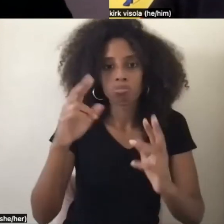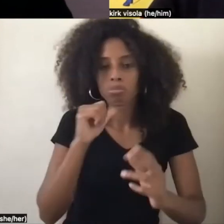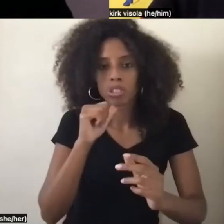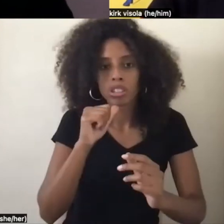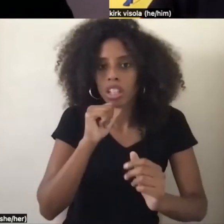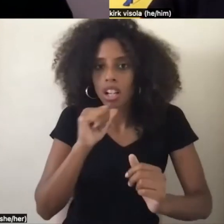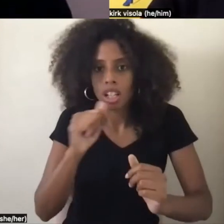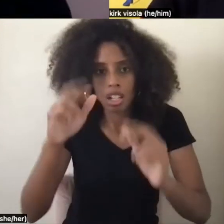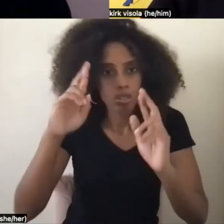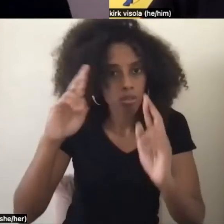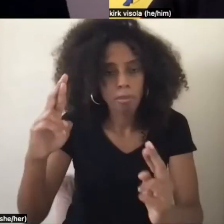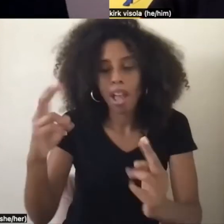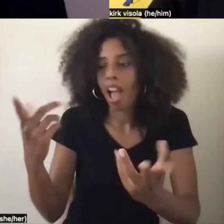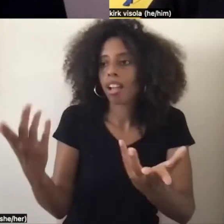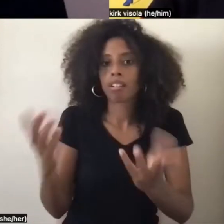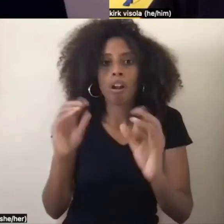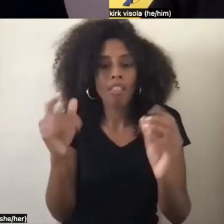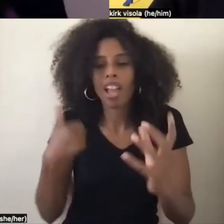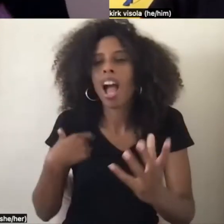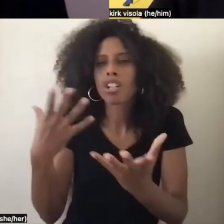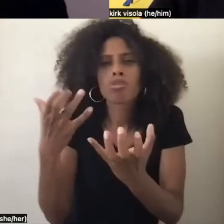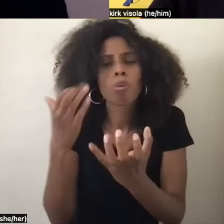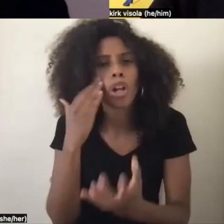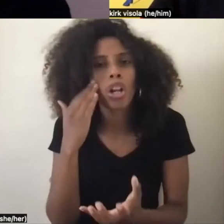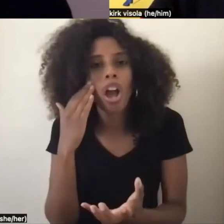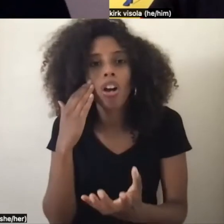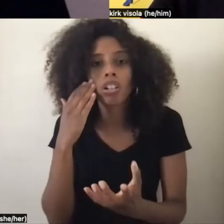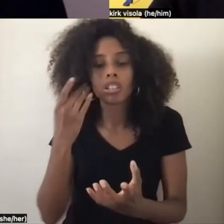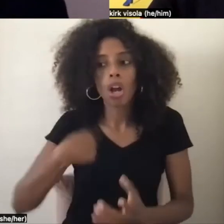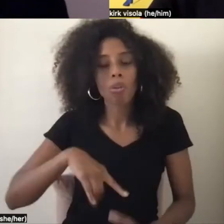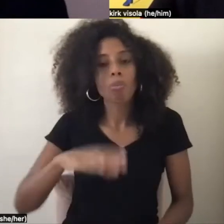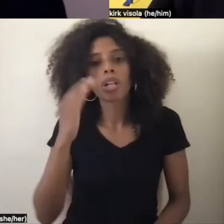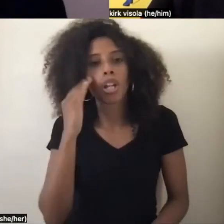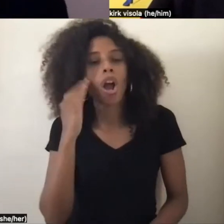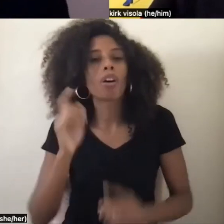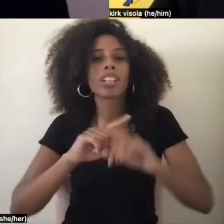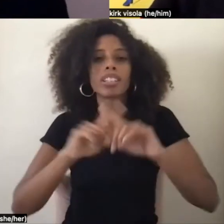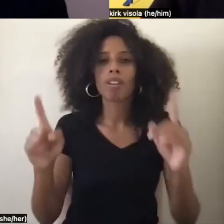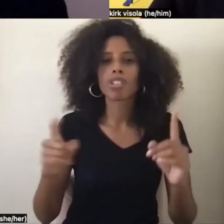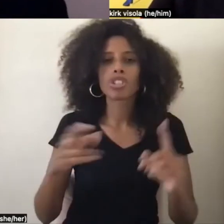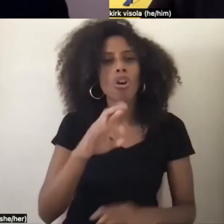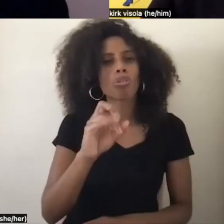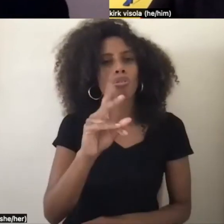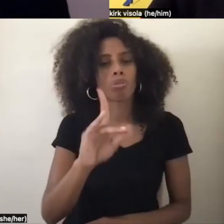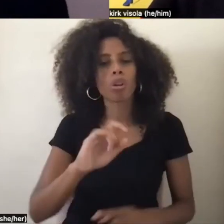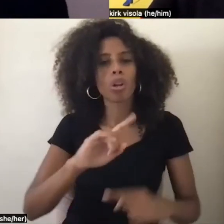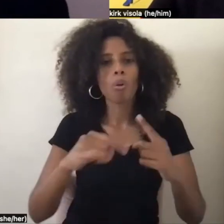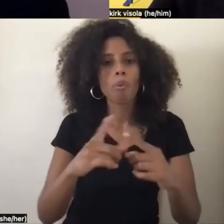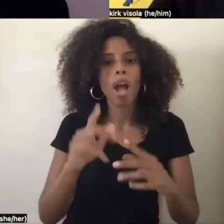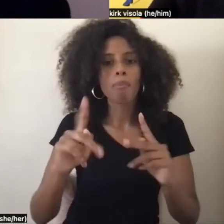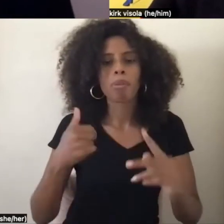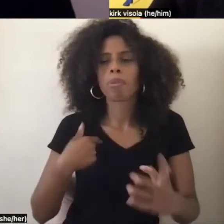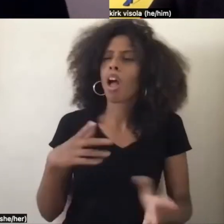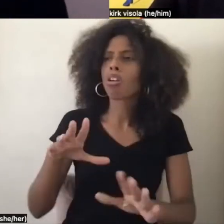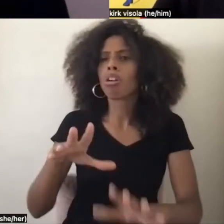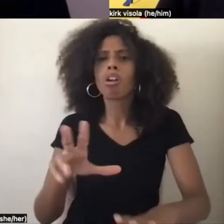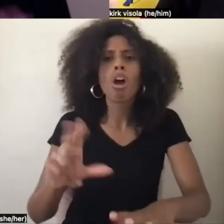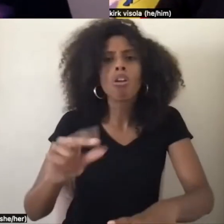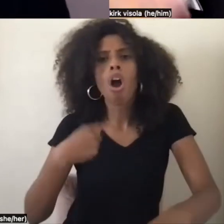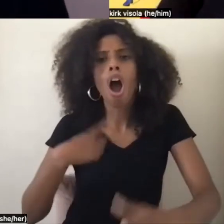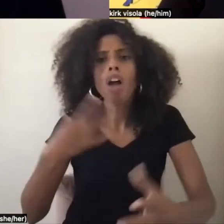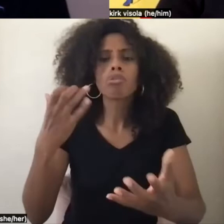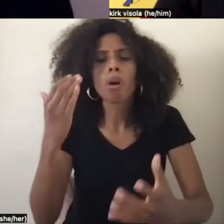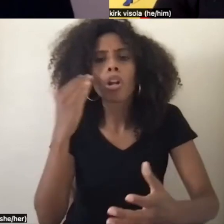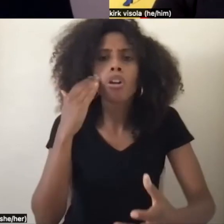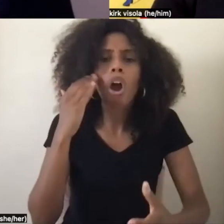to know. And we know the difference. So it's rude when people are like, No, I just want to know to see if you know what